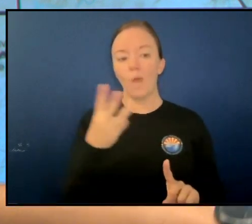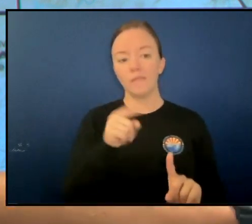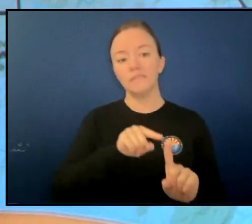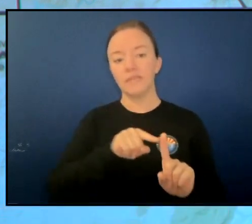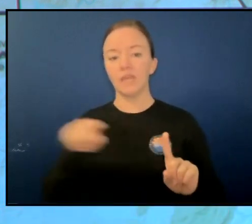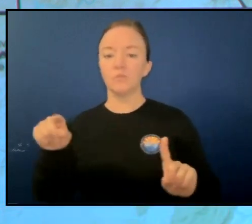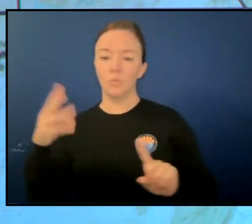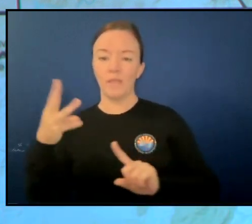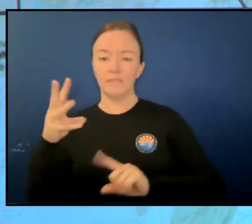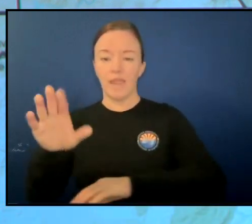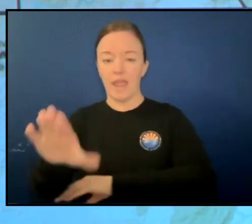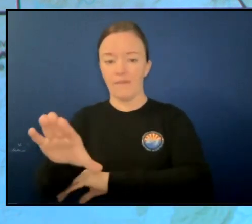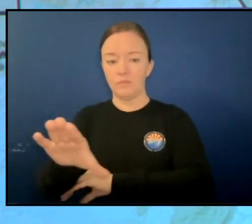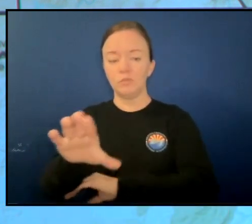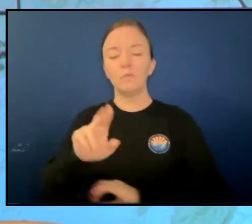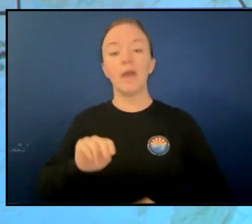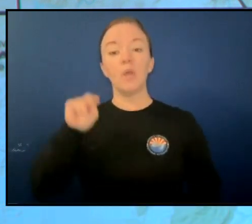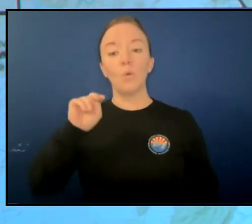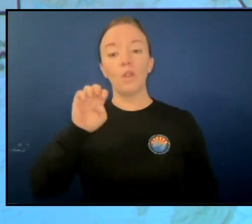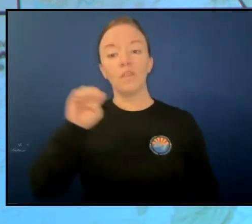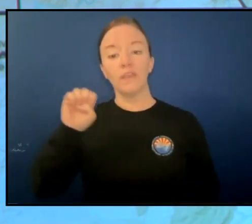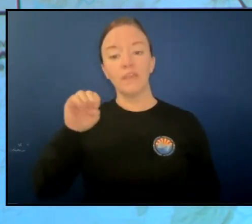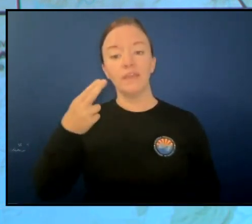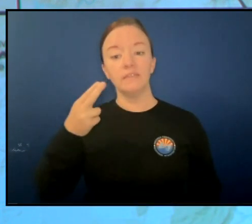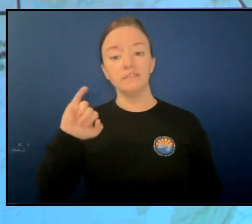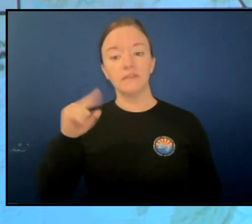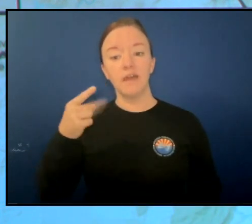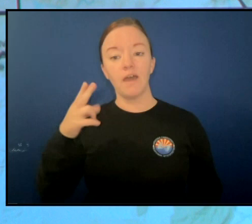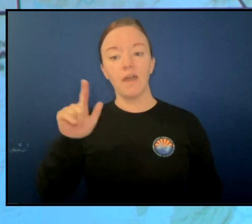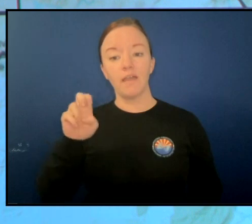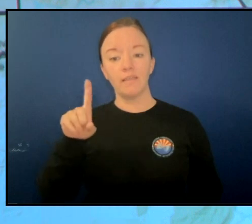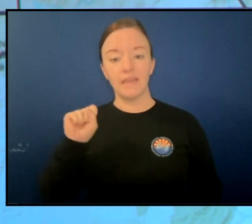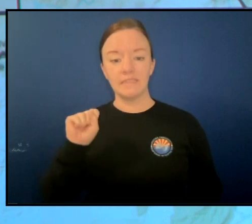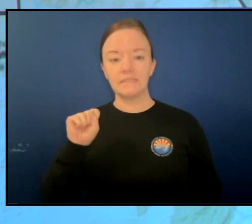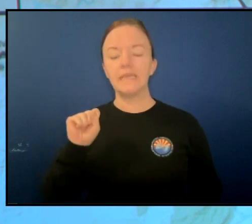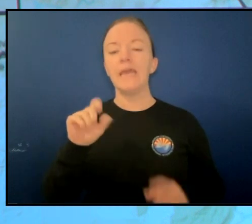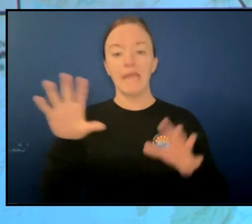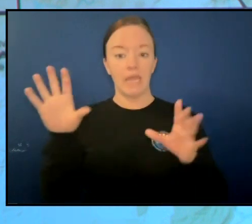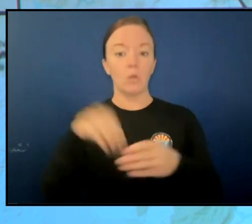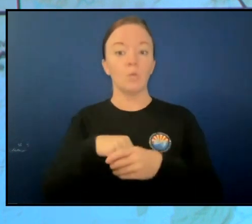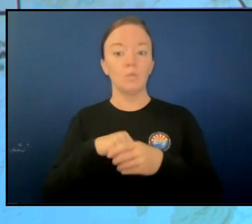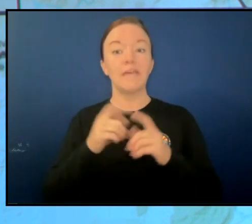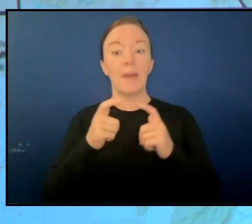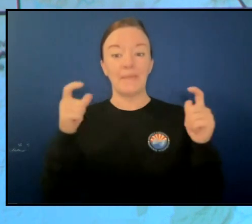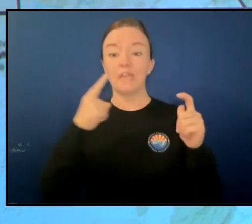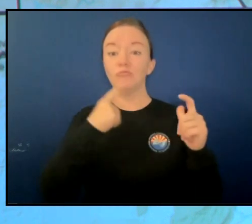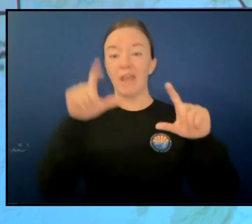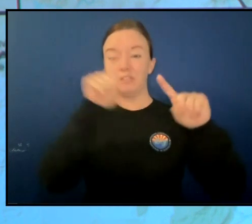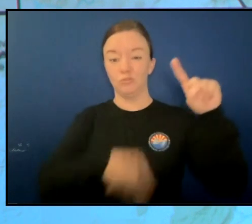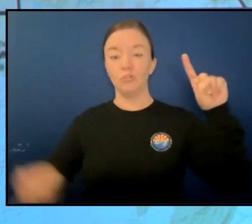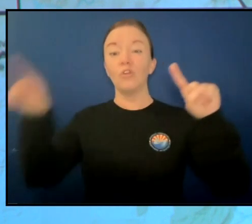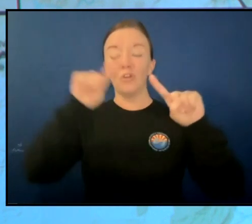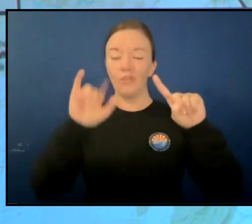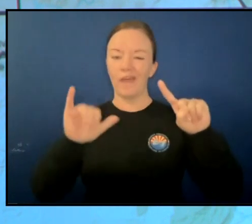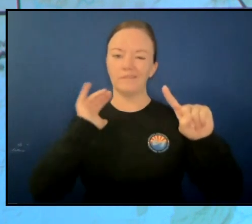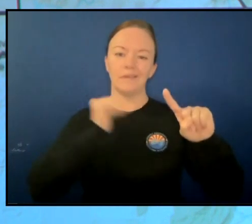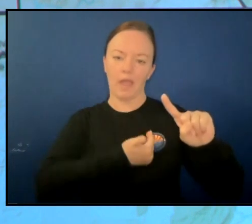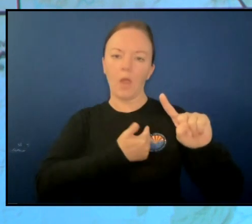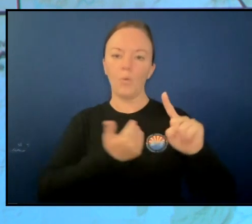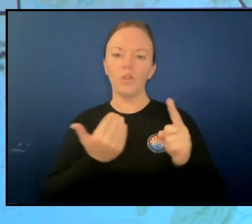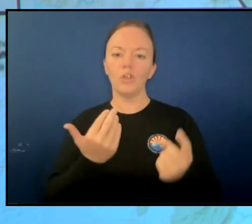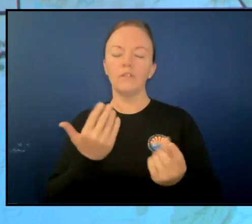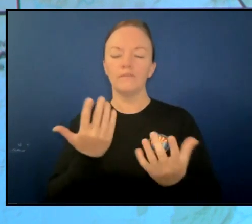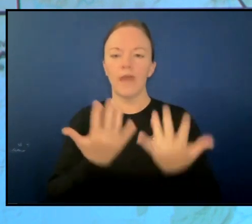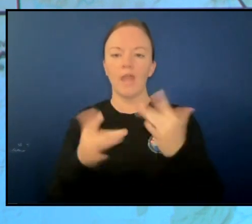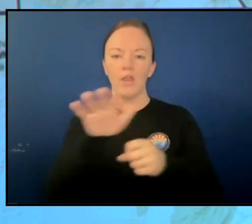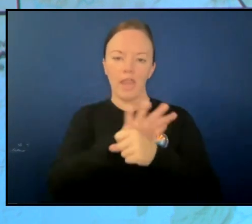Northeast Highlands area. That includes, right here circled in big red, our Calf Canyon Hermit's Peak burn scar, or fire